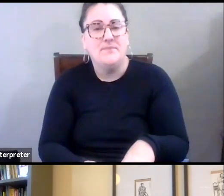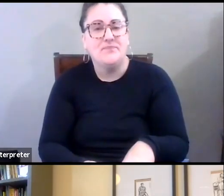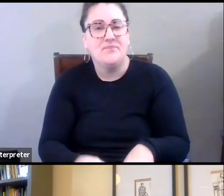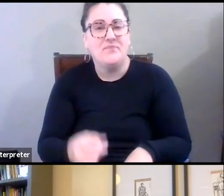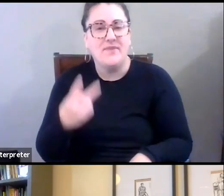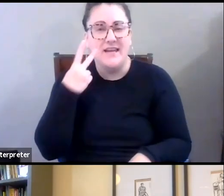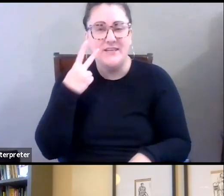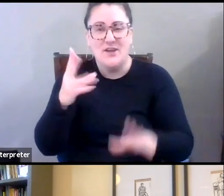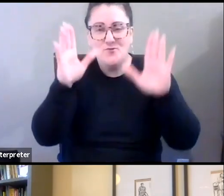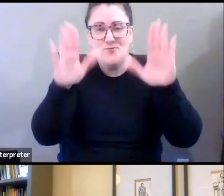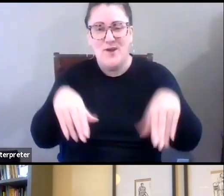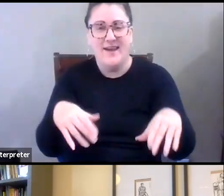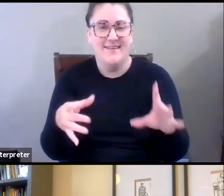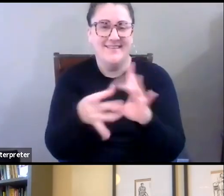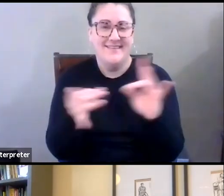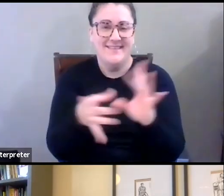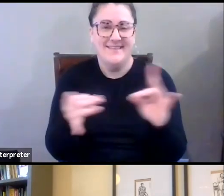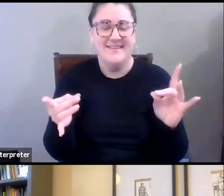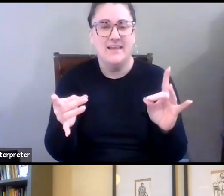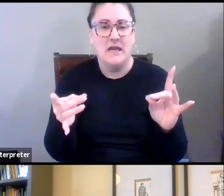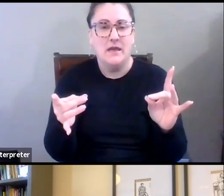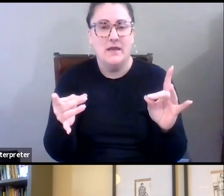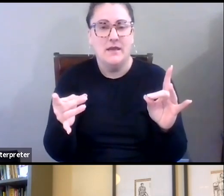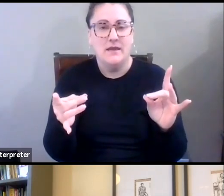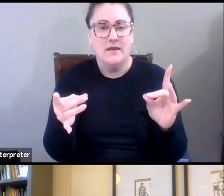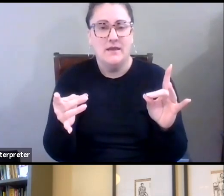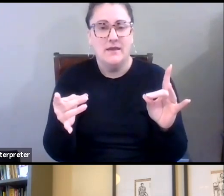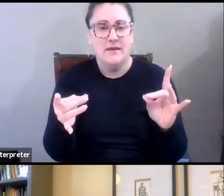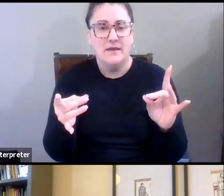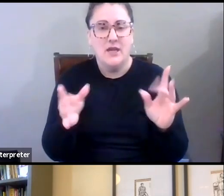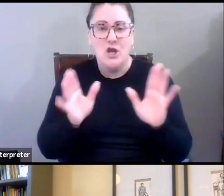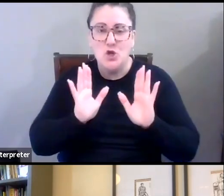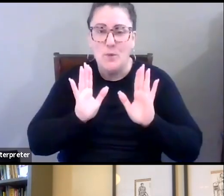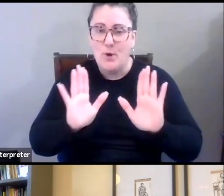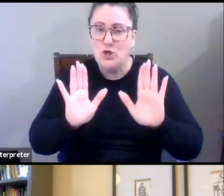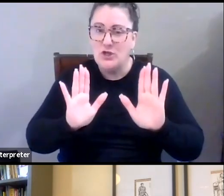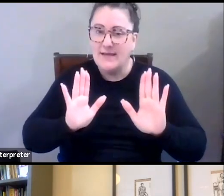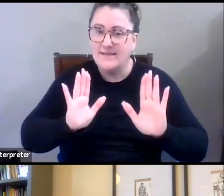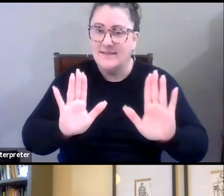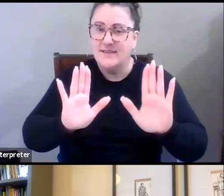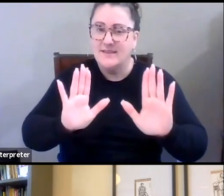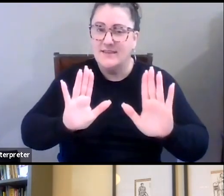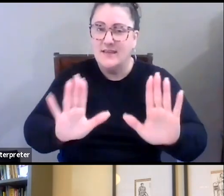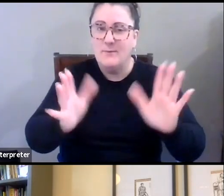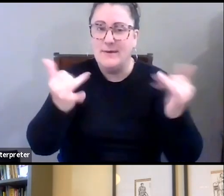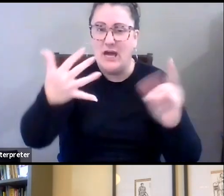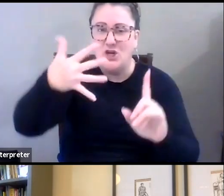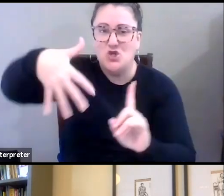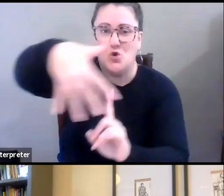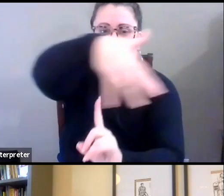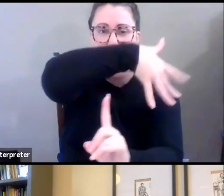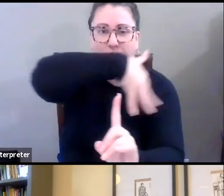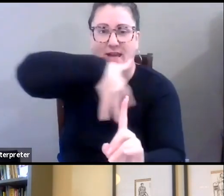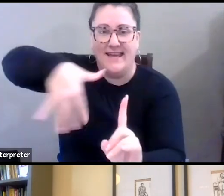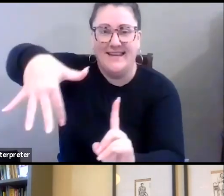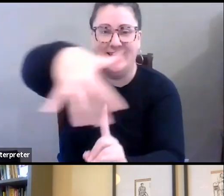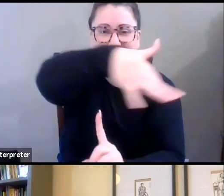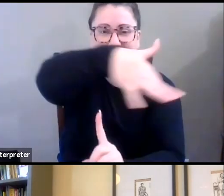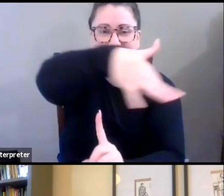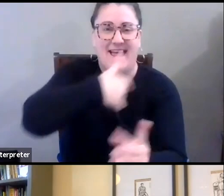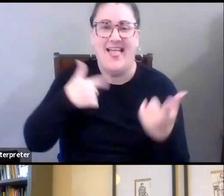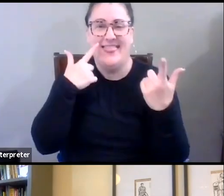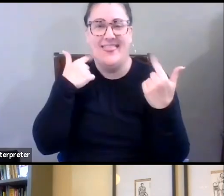this great thing where he said, where his quote was, you pushed us to the margins, but now you're surrounded, which made me laugh this